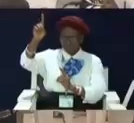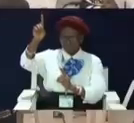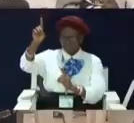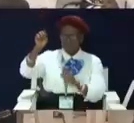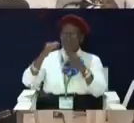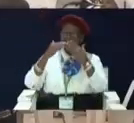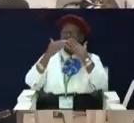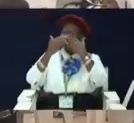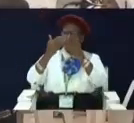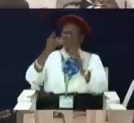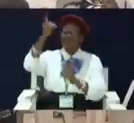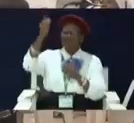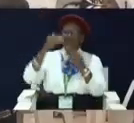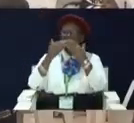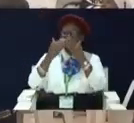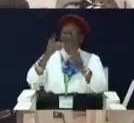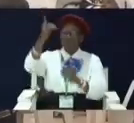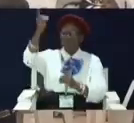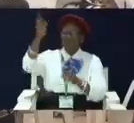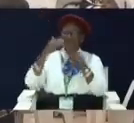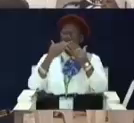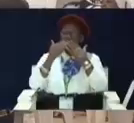Thank you, thank you, thank